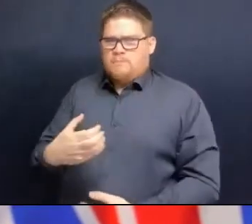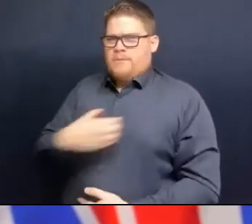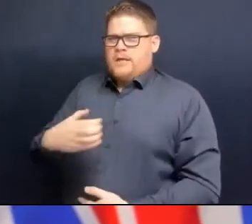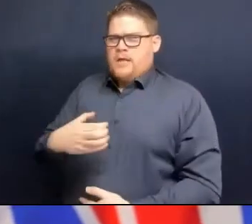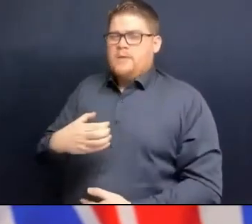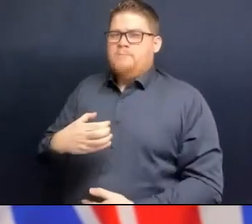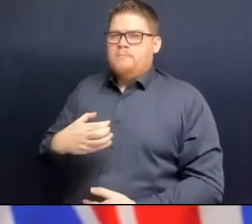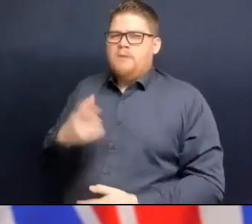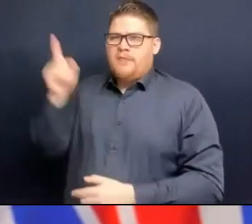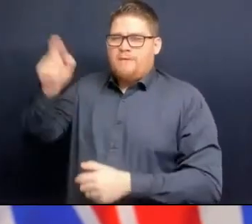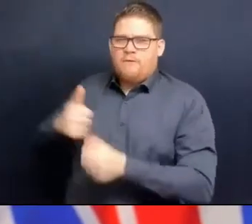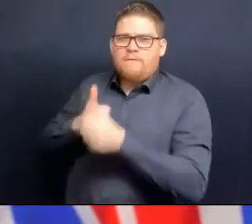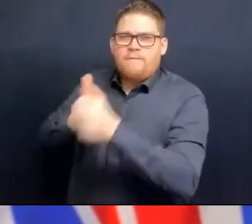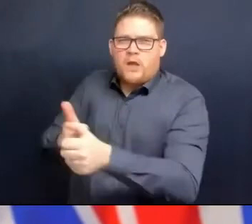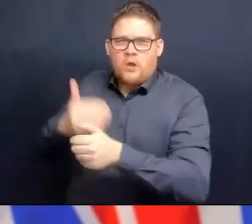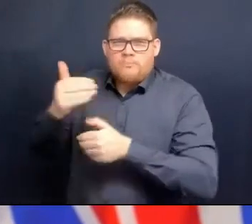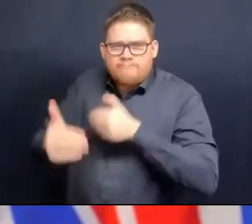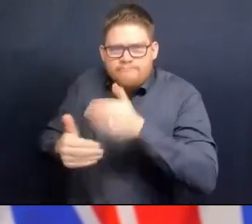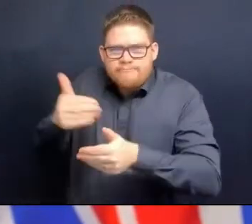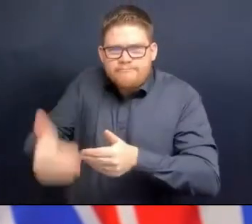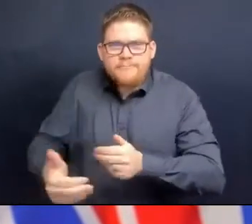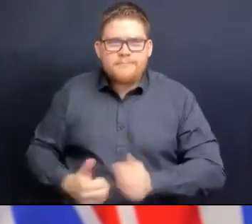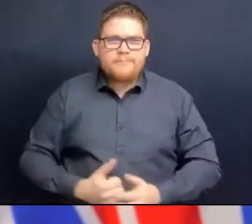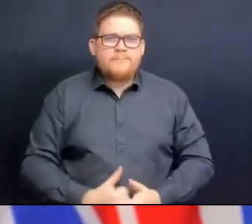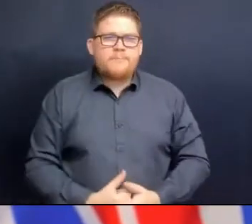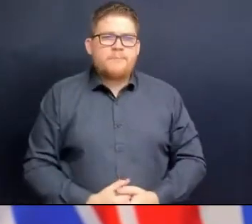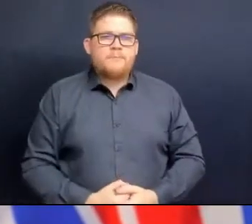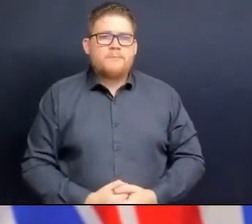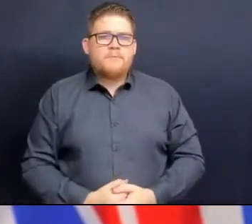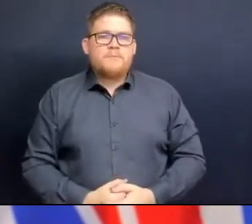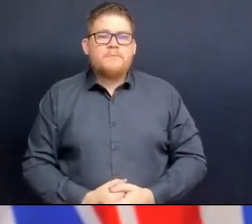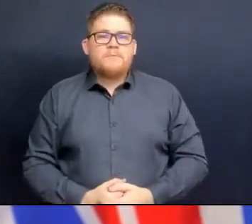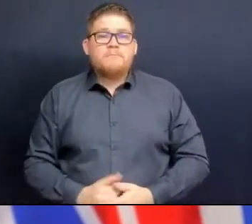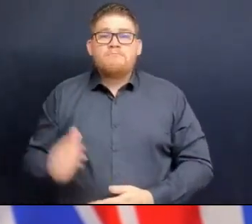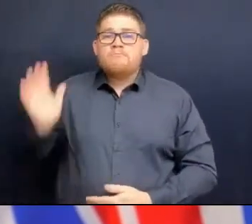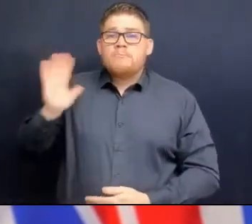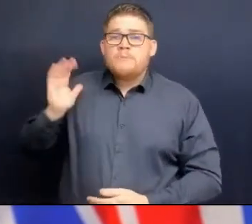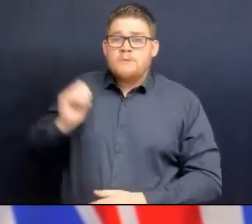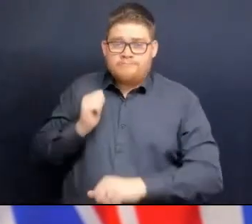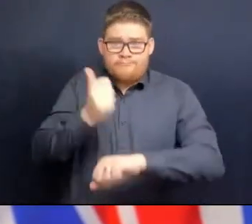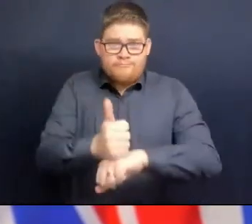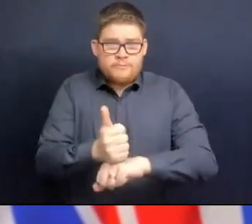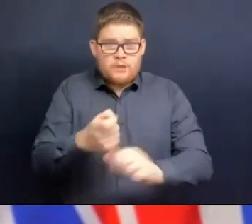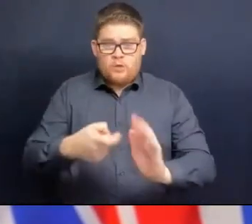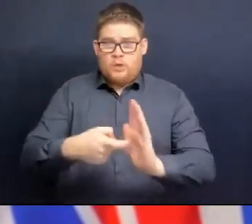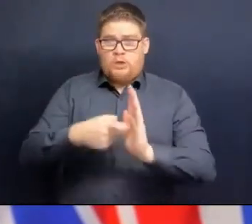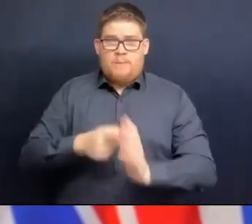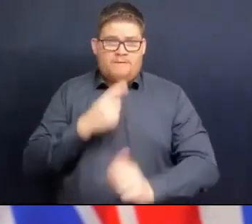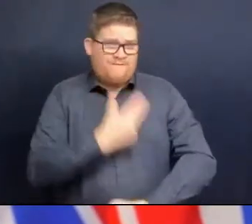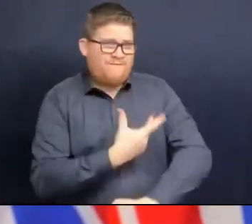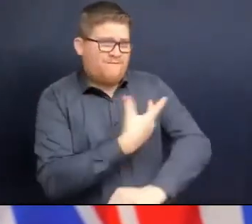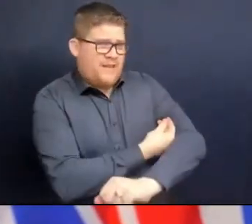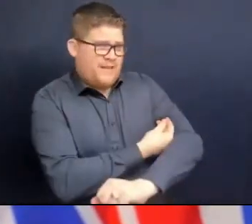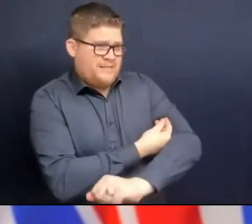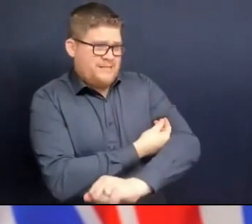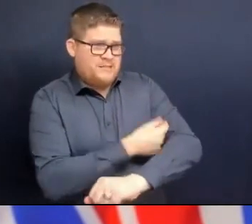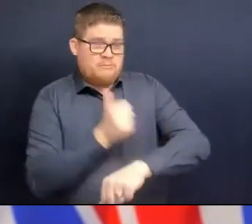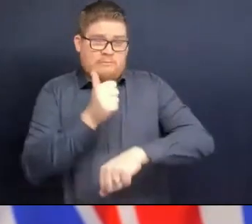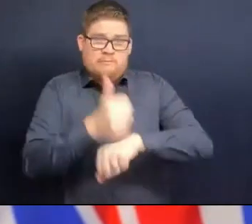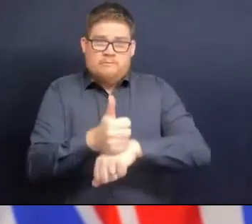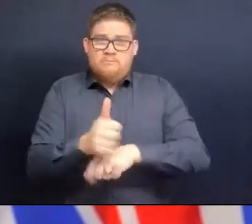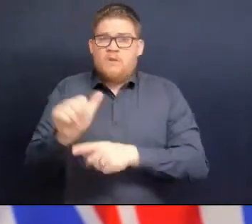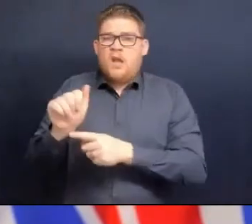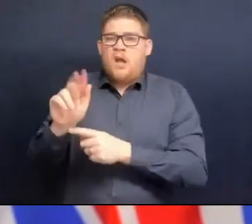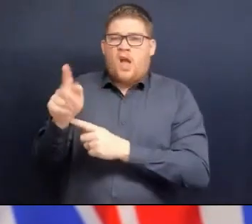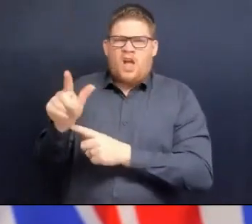the requirement for vaccination, I believe it was August, to be put in place when it was put in place, both in long-term care